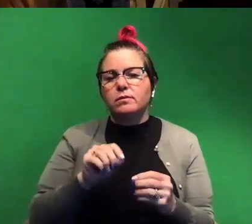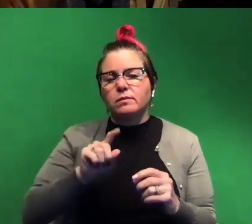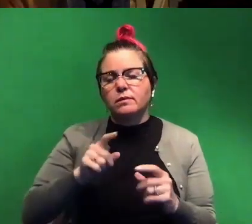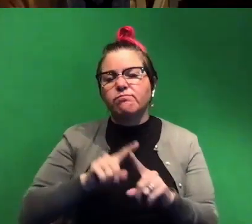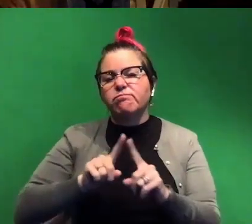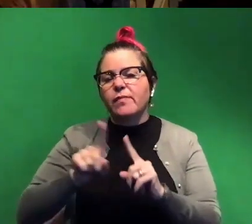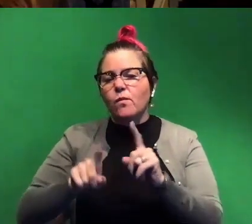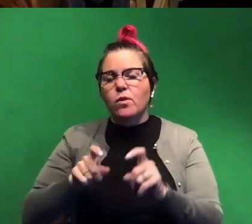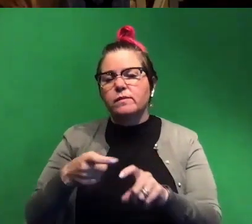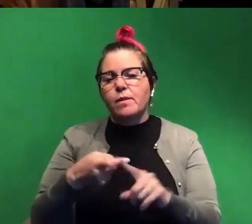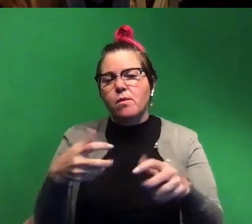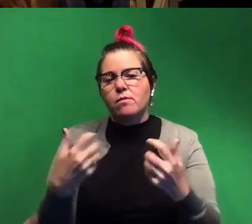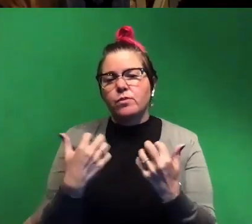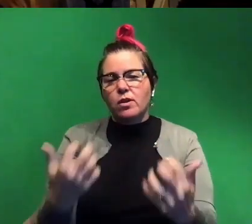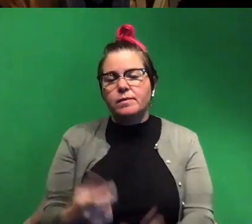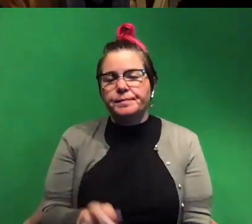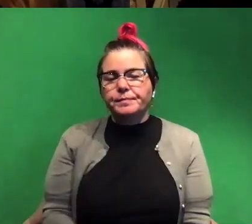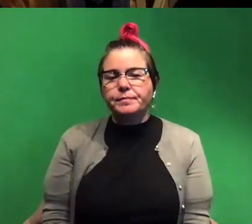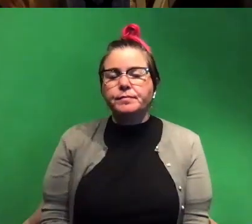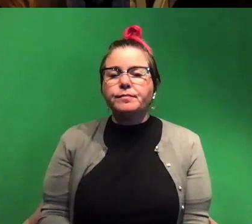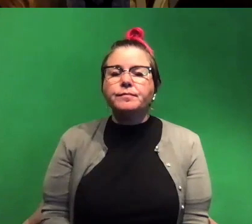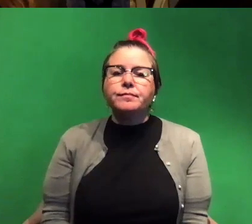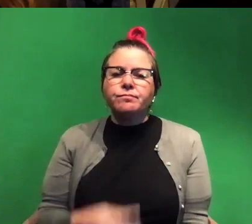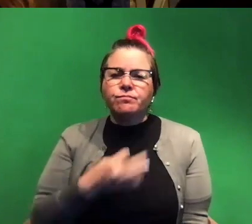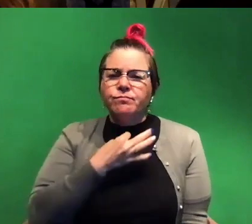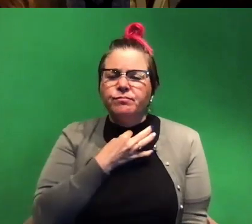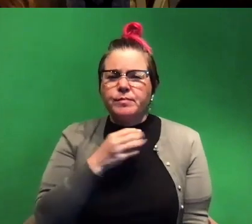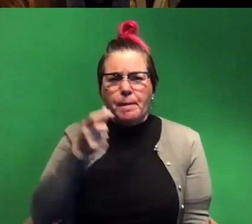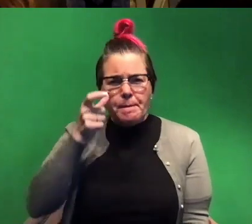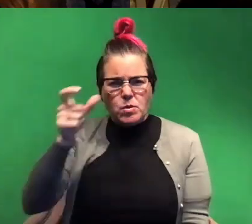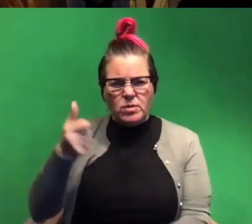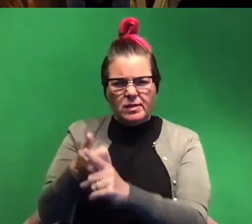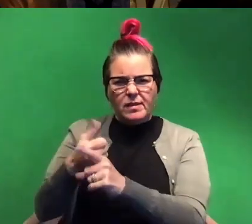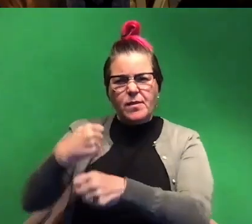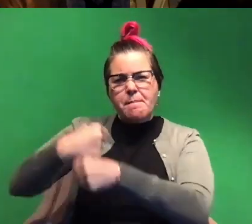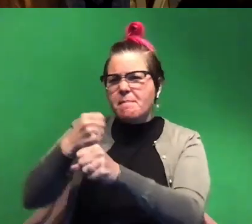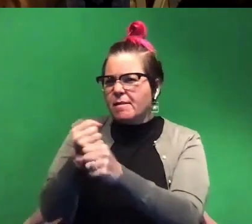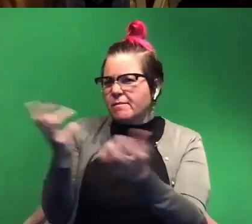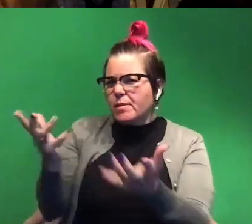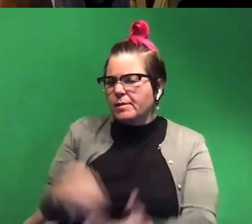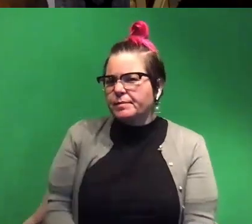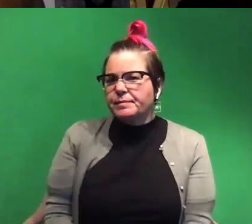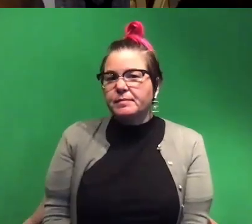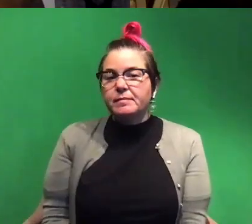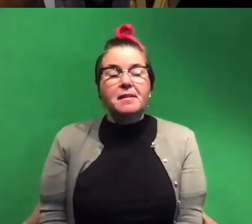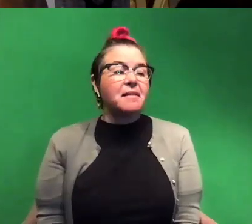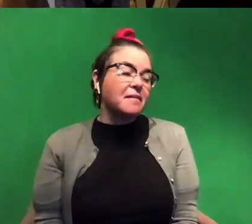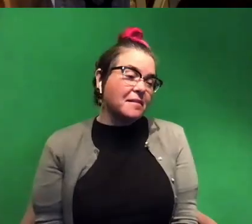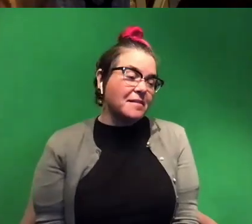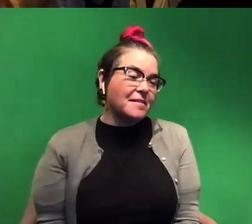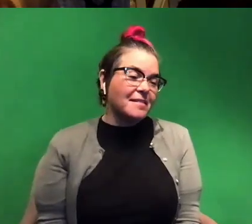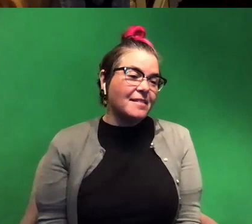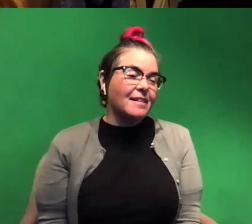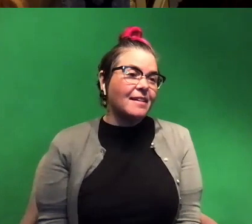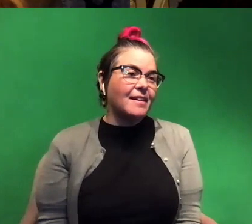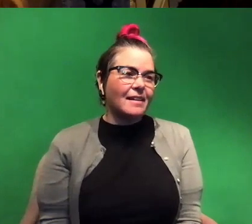questions from our audience here. Arjun would like to know, what's the moon made of? Um, so